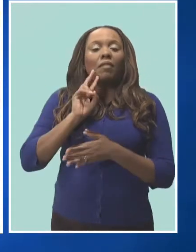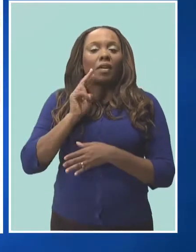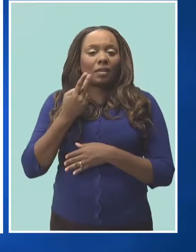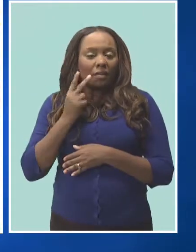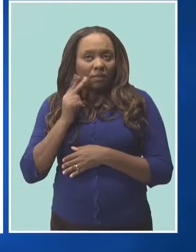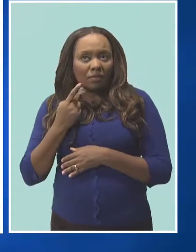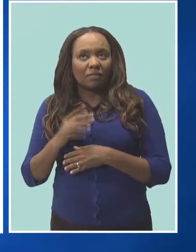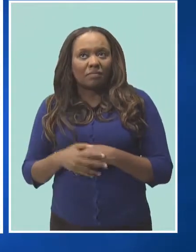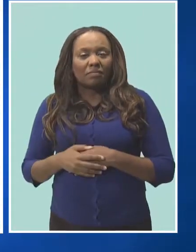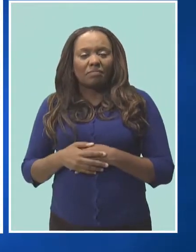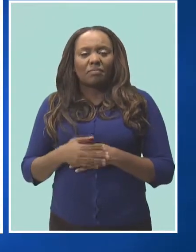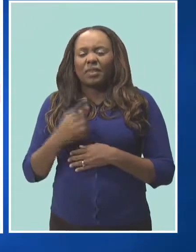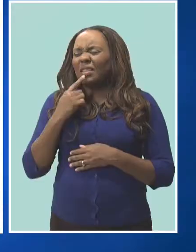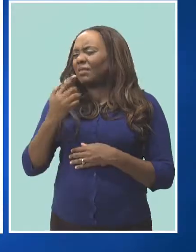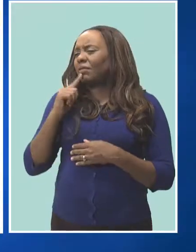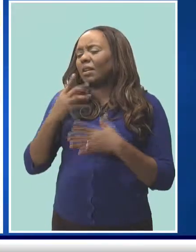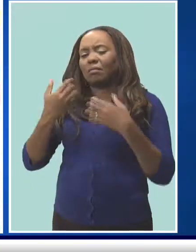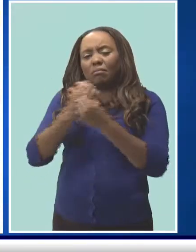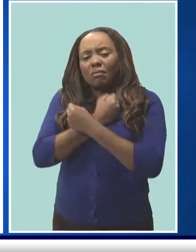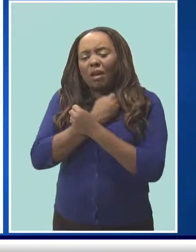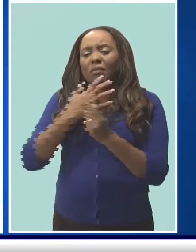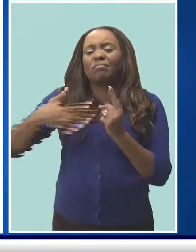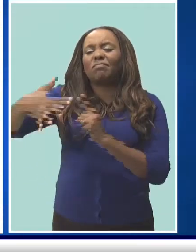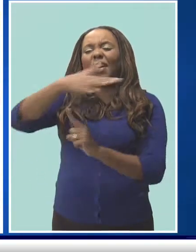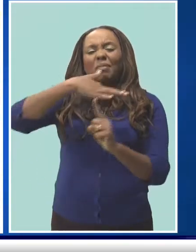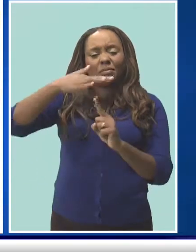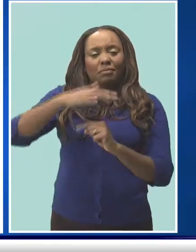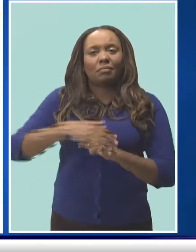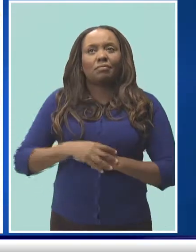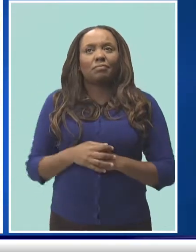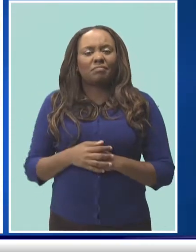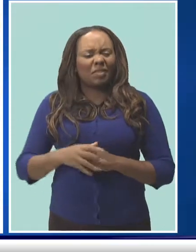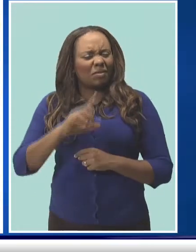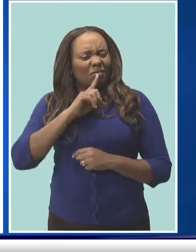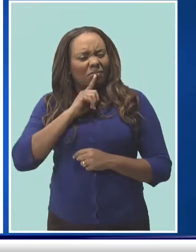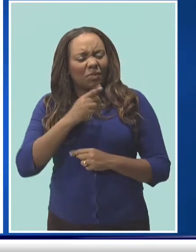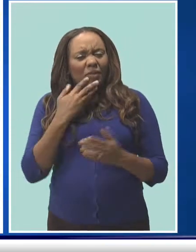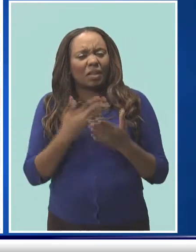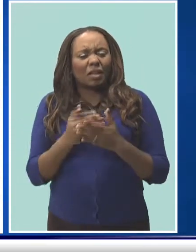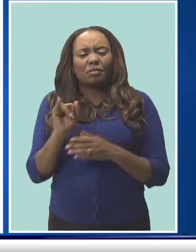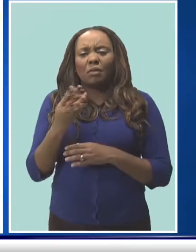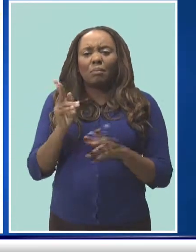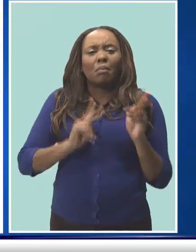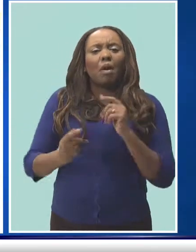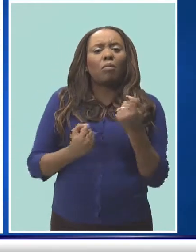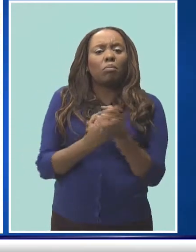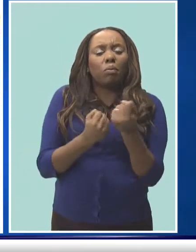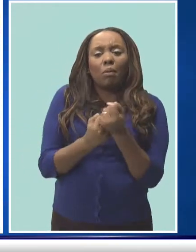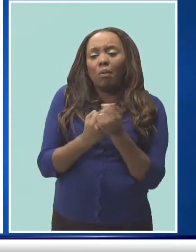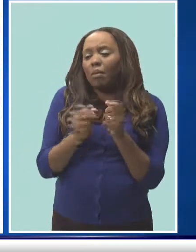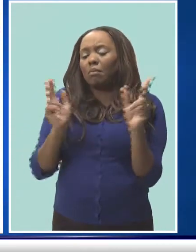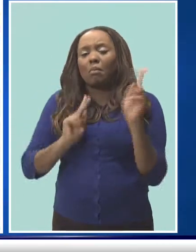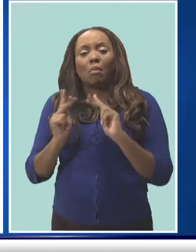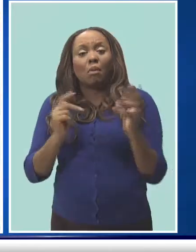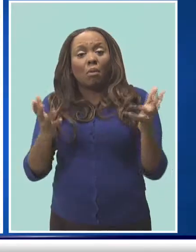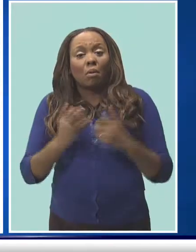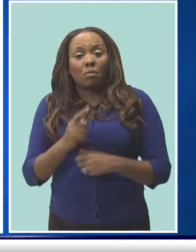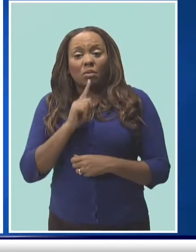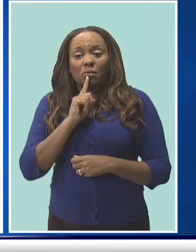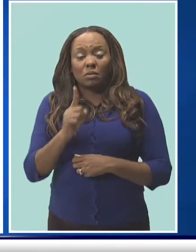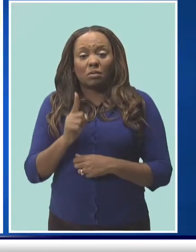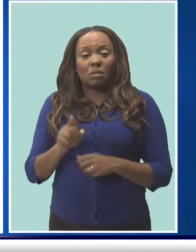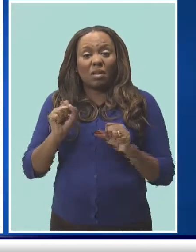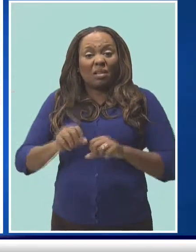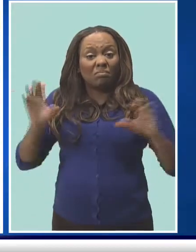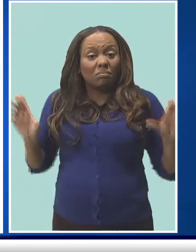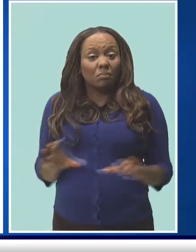atmosphere. It's grown on the work of, Barwon and its supporters and people who really want to make sure that people could do what they